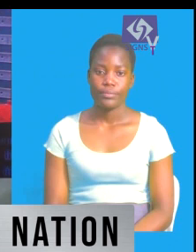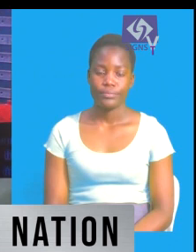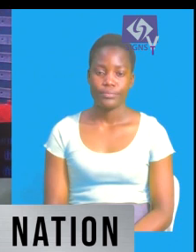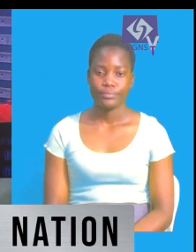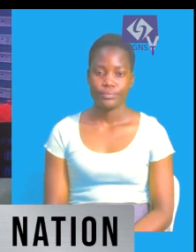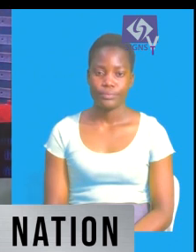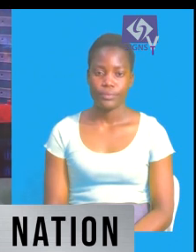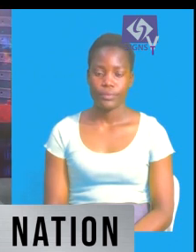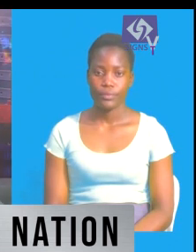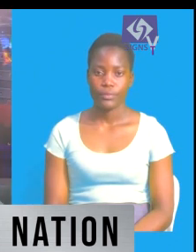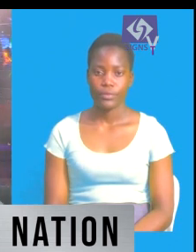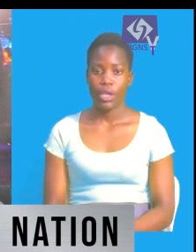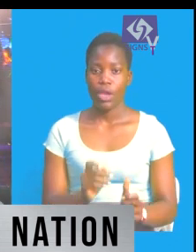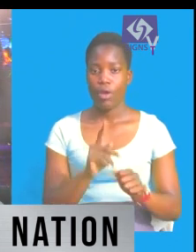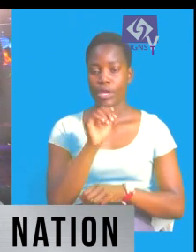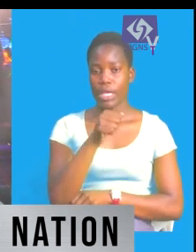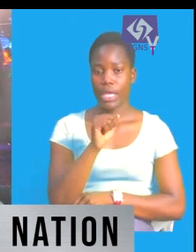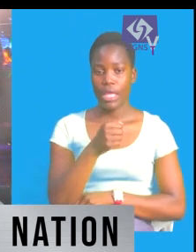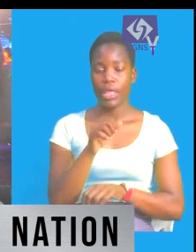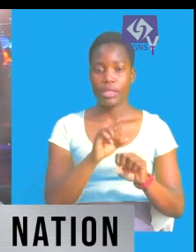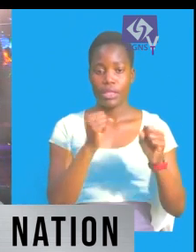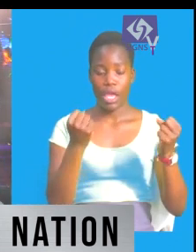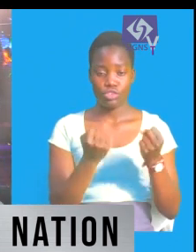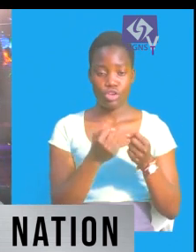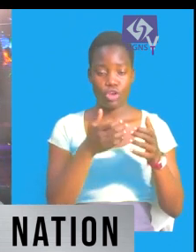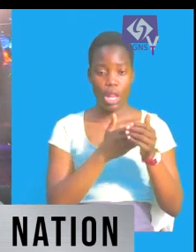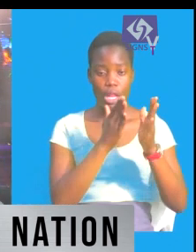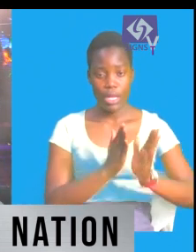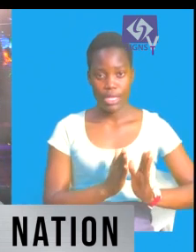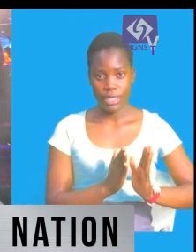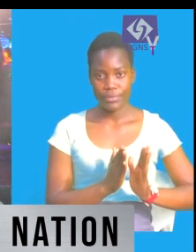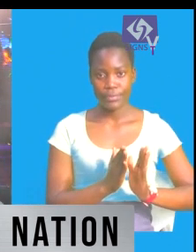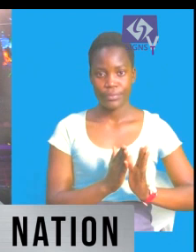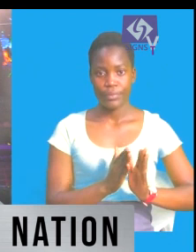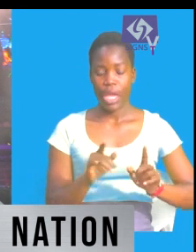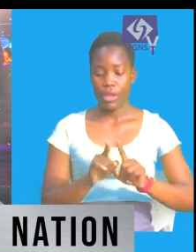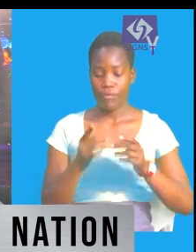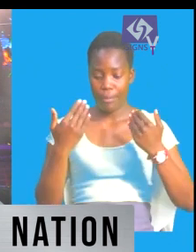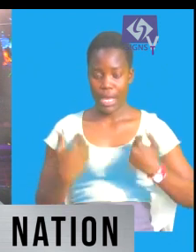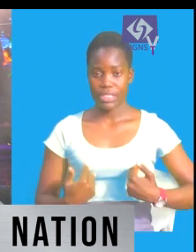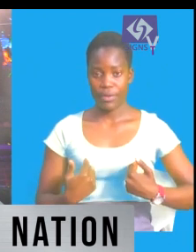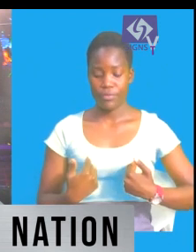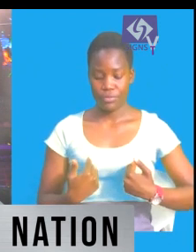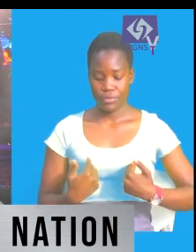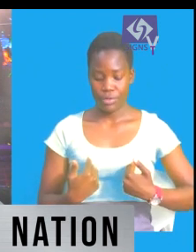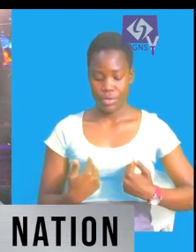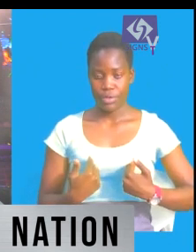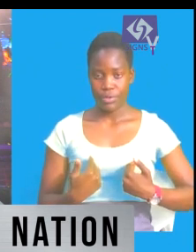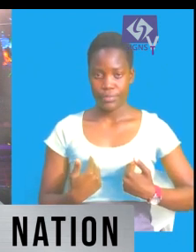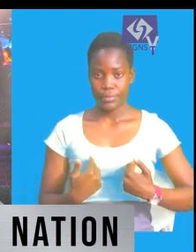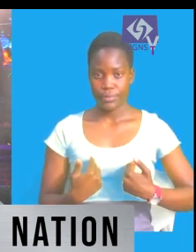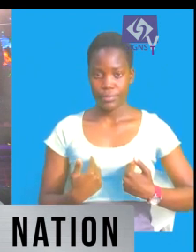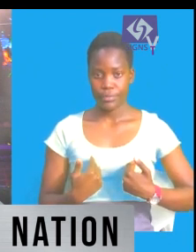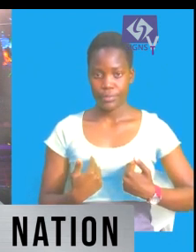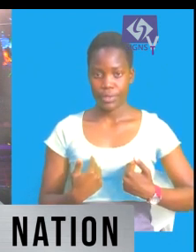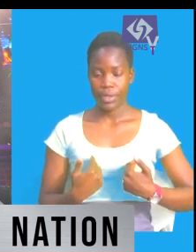Well, yes, she is a social engineer, and for me to have done